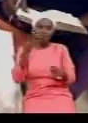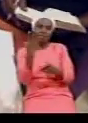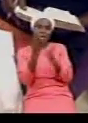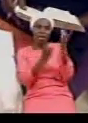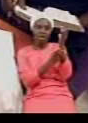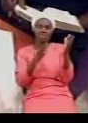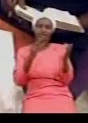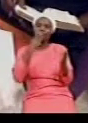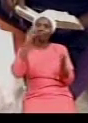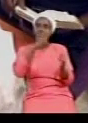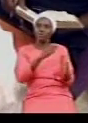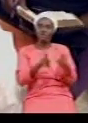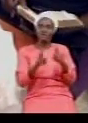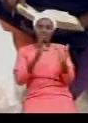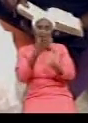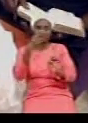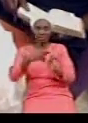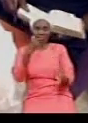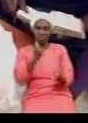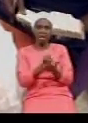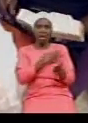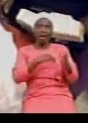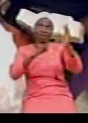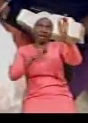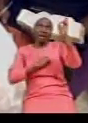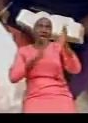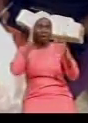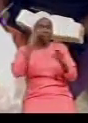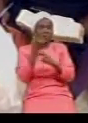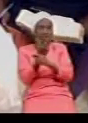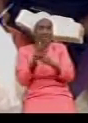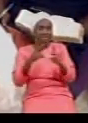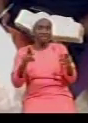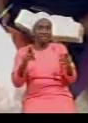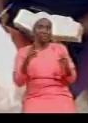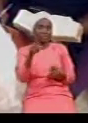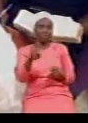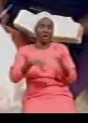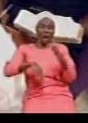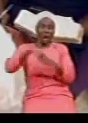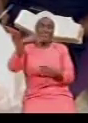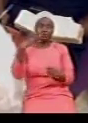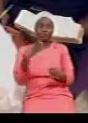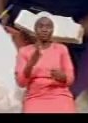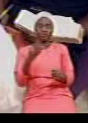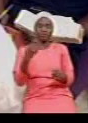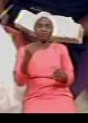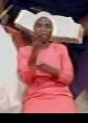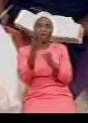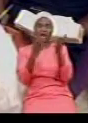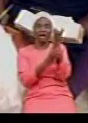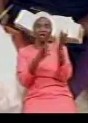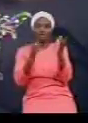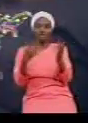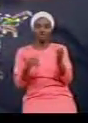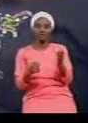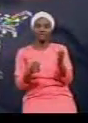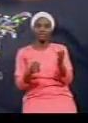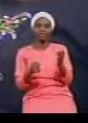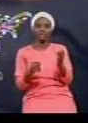wicked. And I will redeem thee out of the hand of the